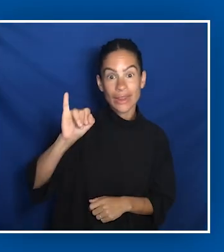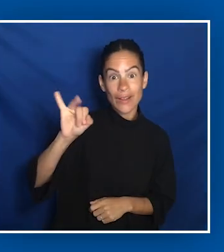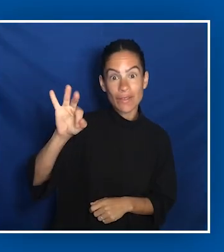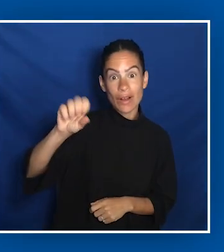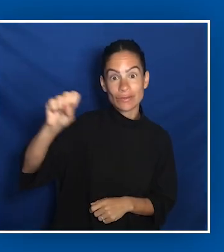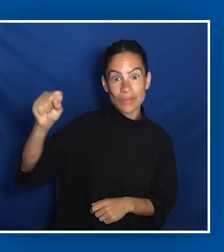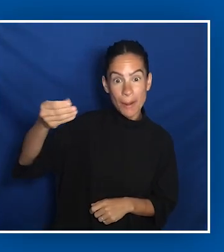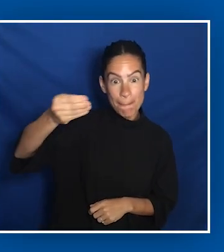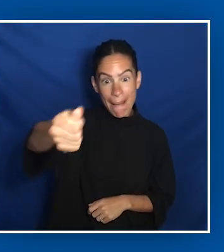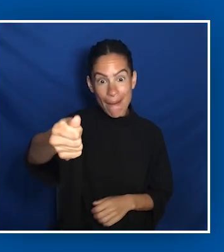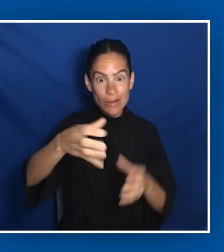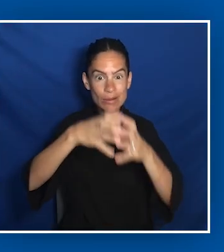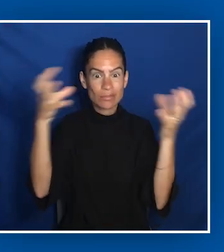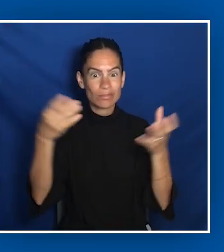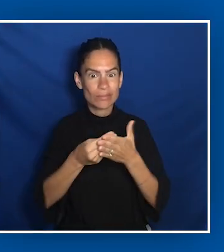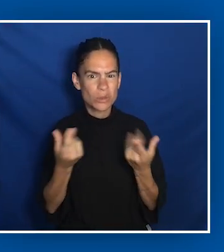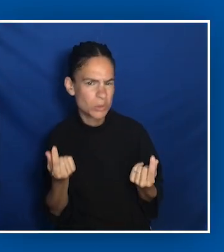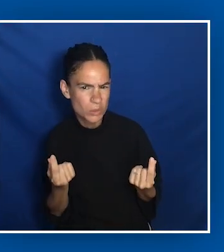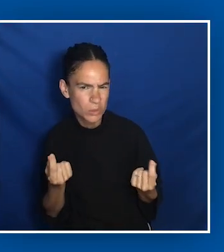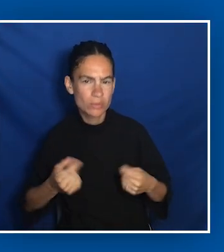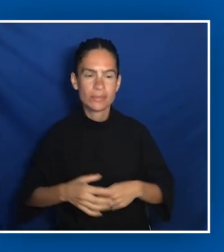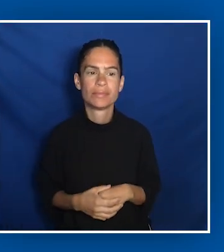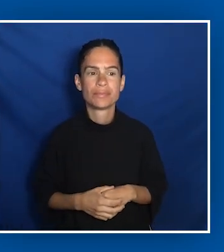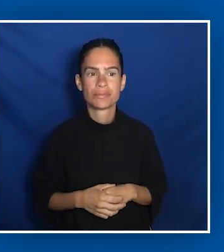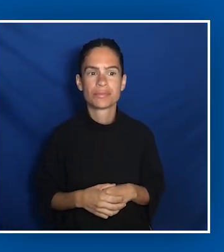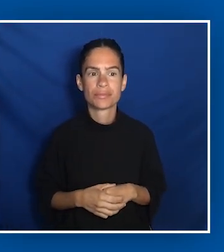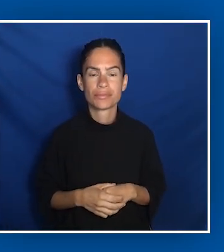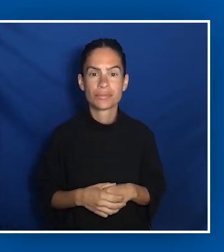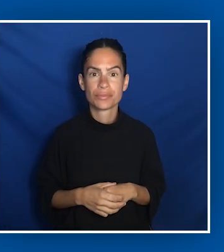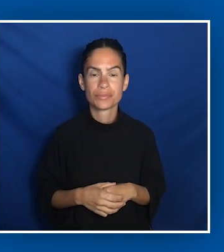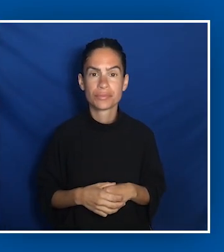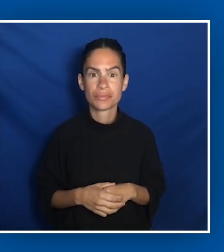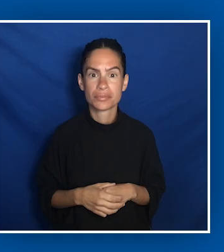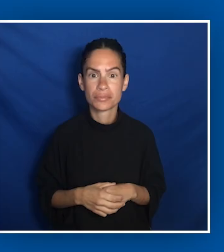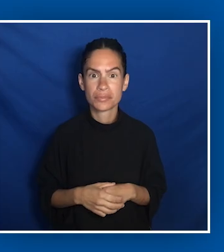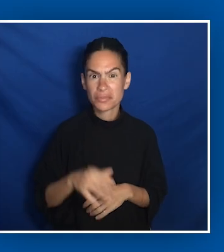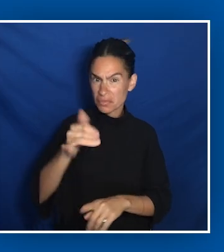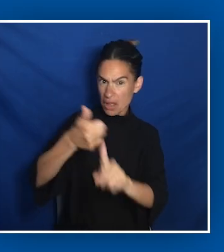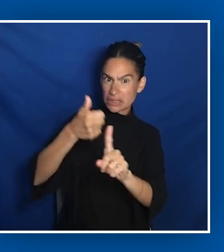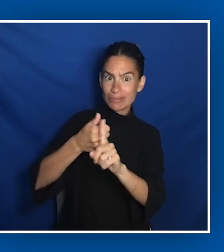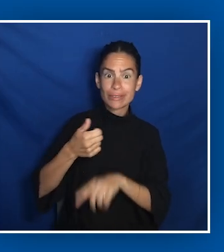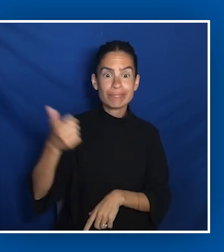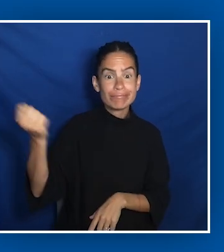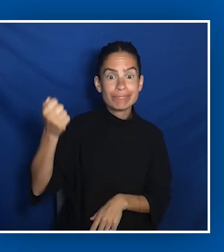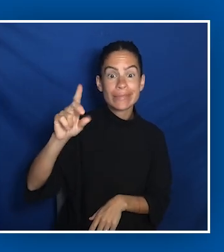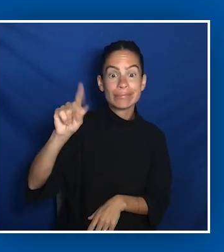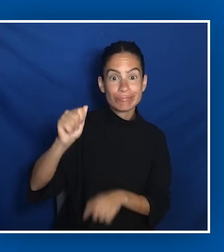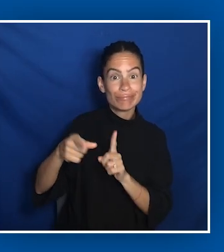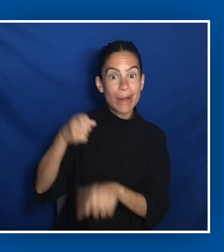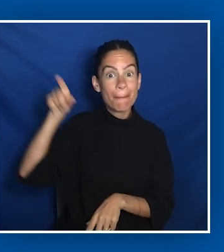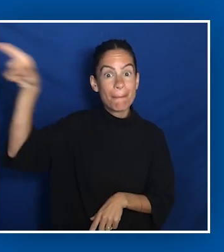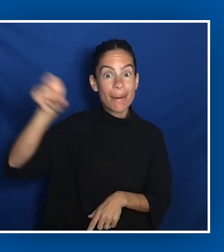What to do if Social Security overpays me? Animated icons, text, and characters act out what the narrator describes. If you receive